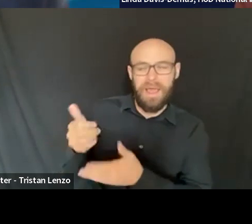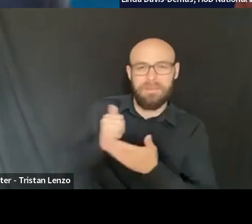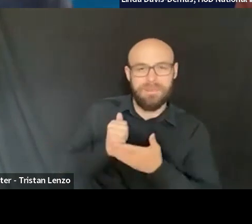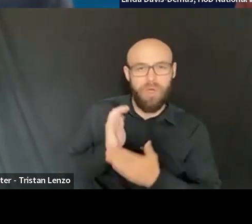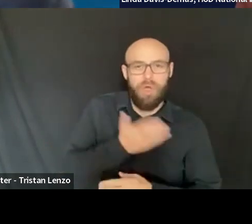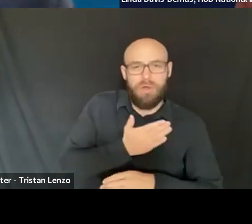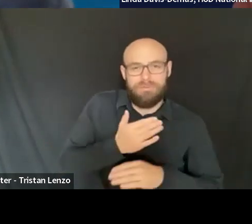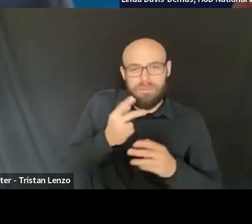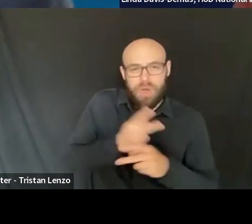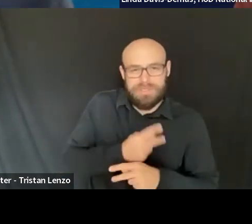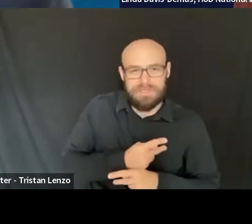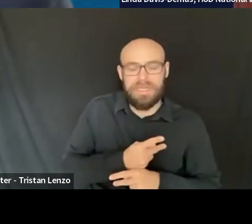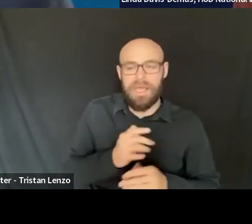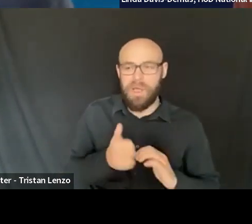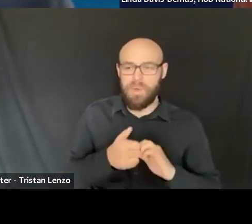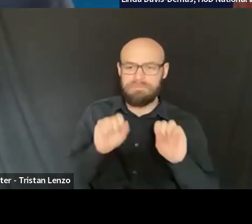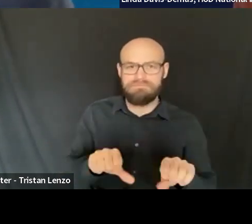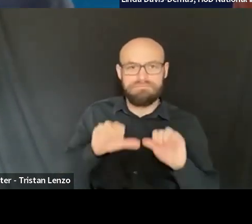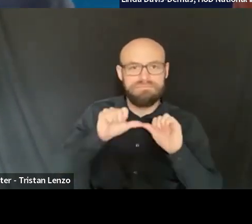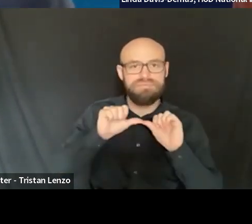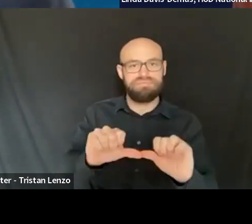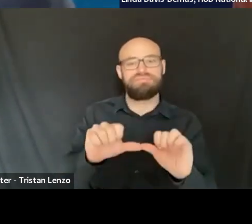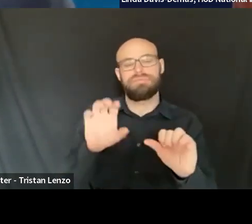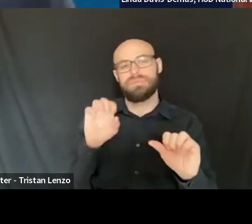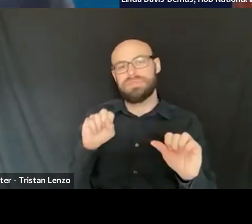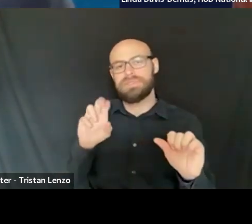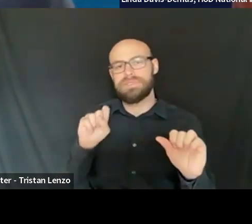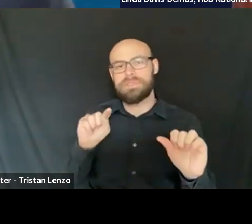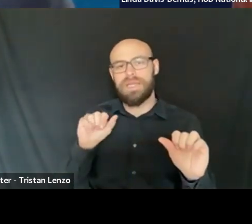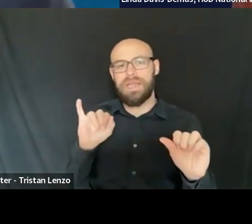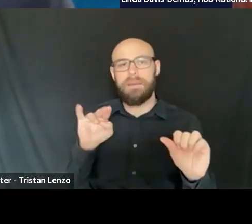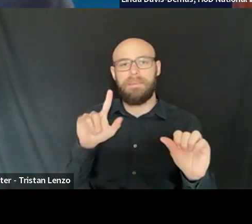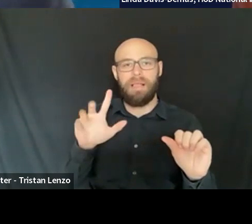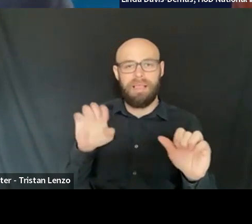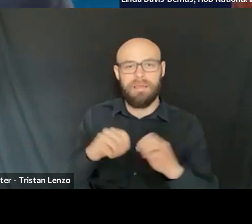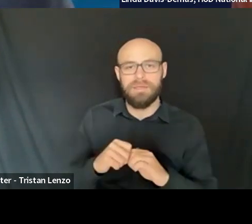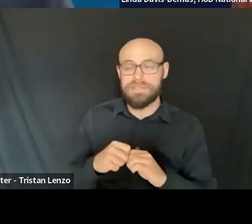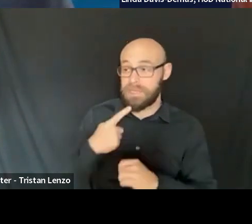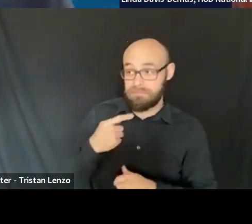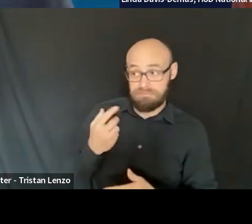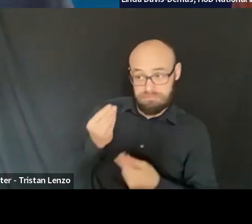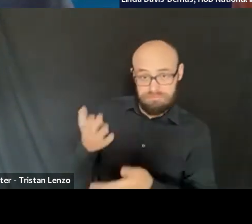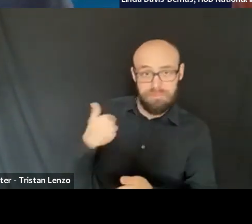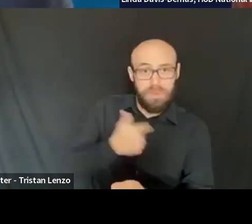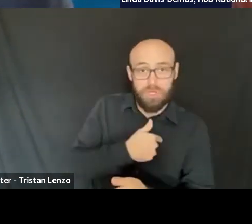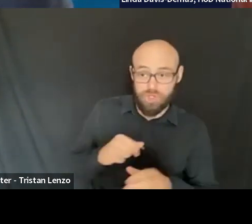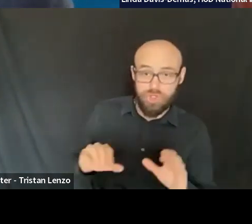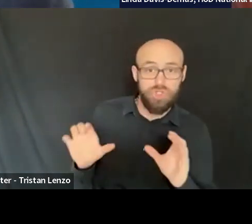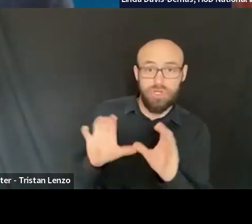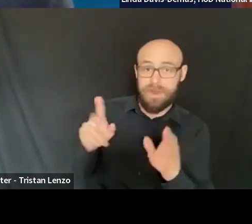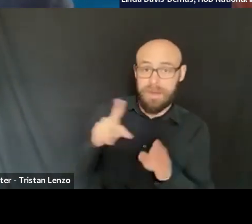that, here we are certified professionals. We can help you, and we